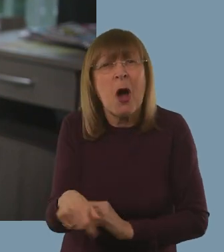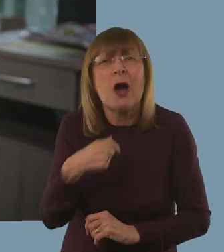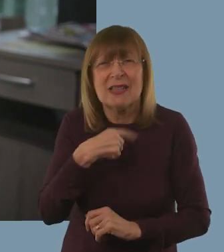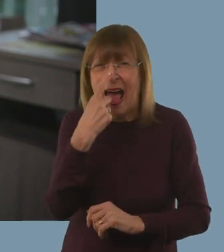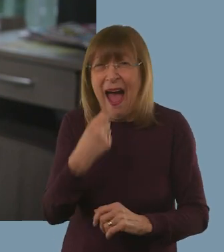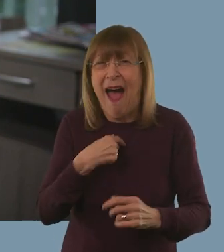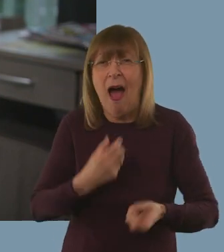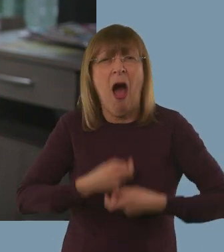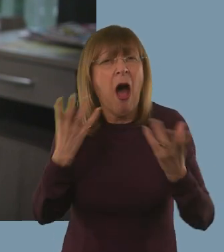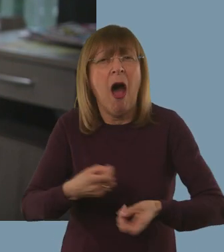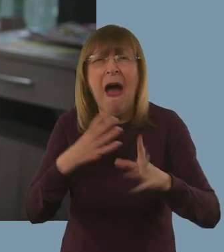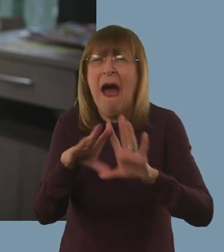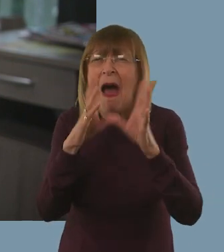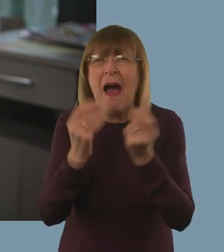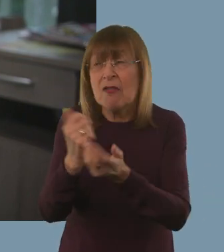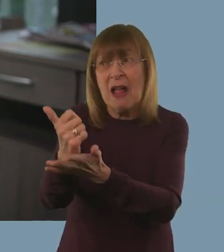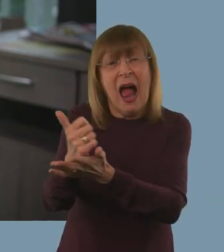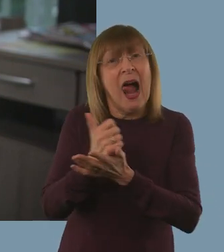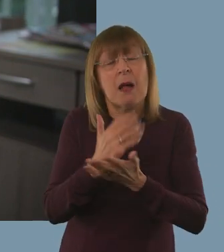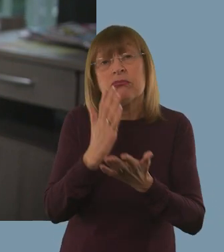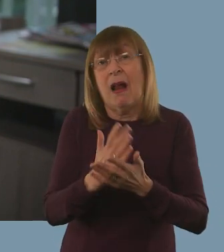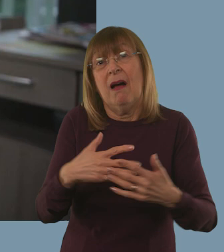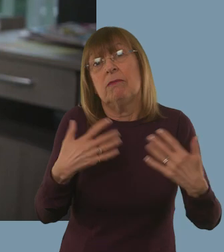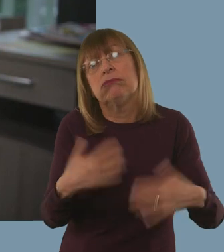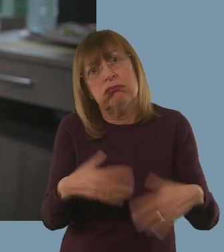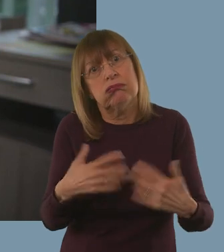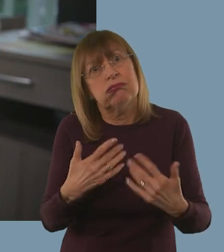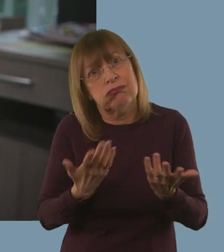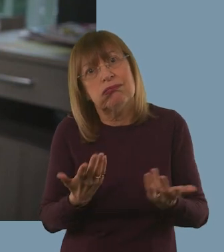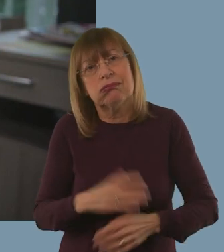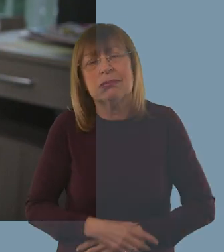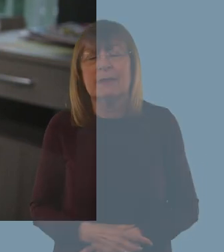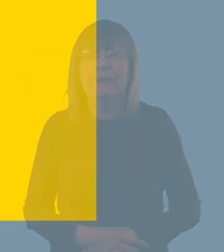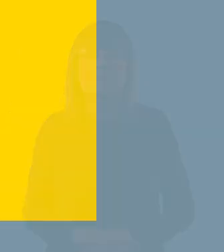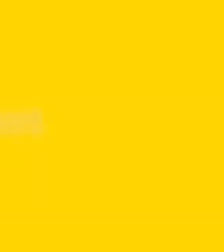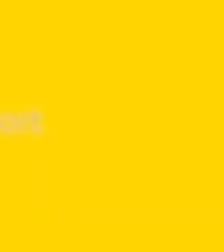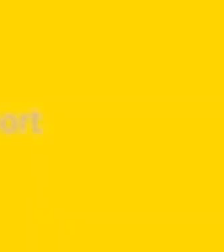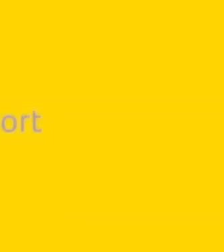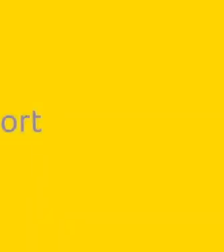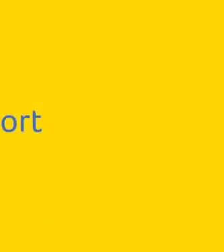person really that I let everything out to. And she helped me amazingly.